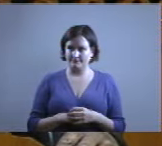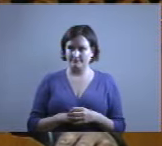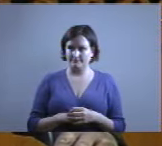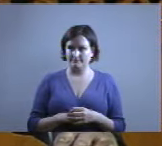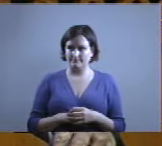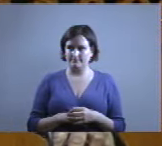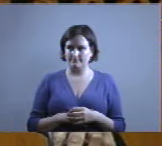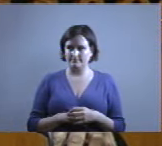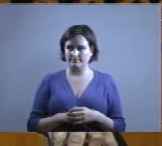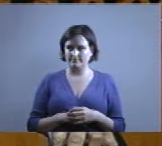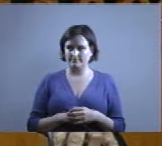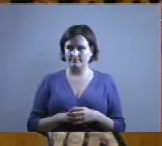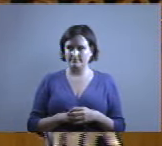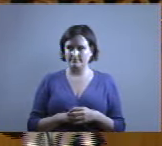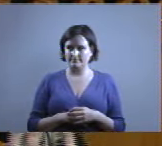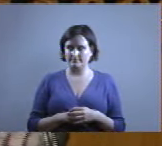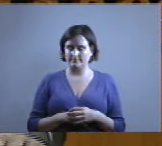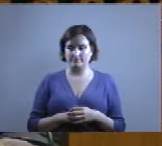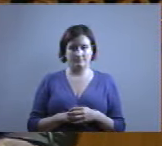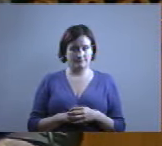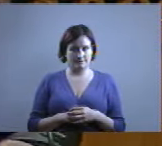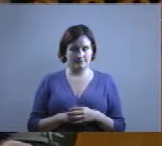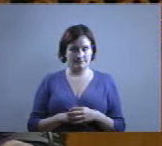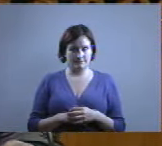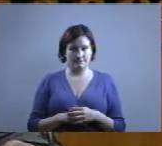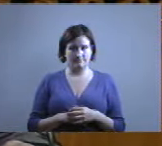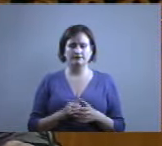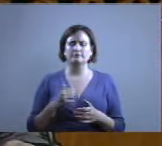Andingixelela ndizibasa phinda ndingathethi isilungu ngoku.